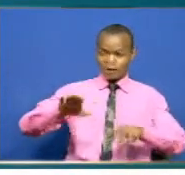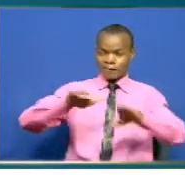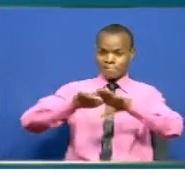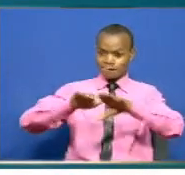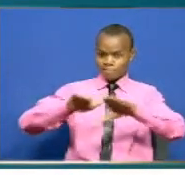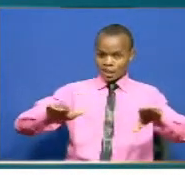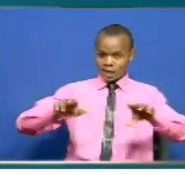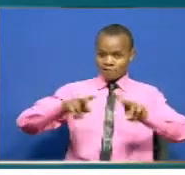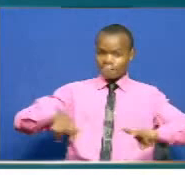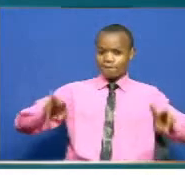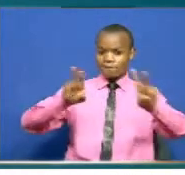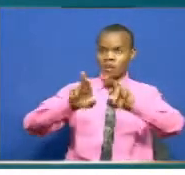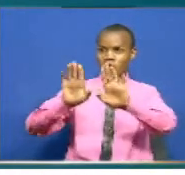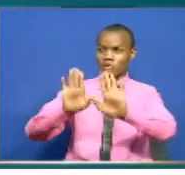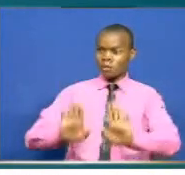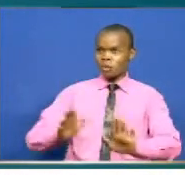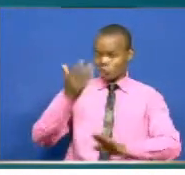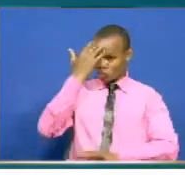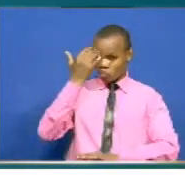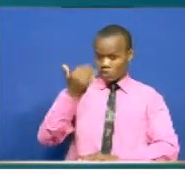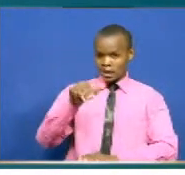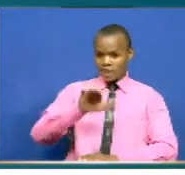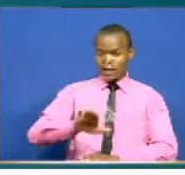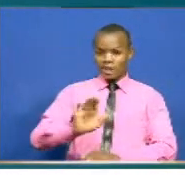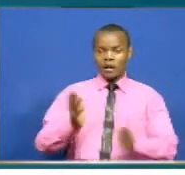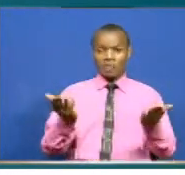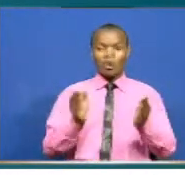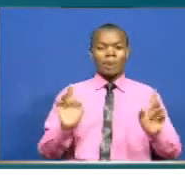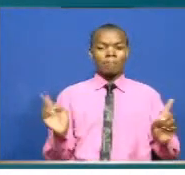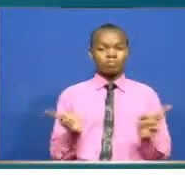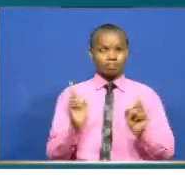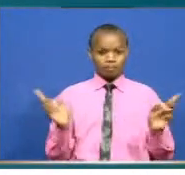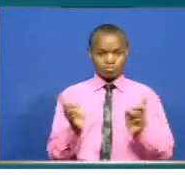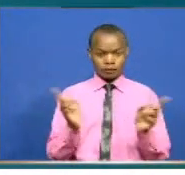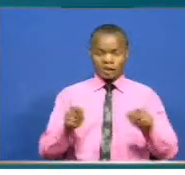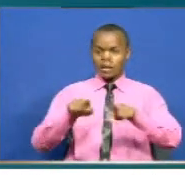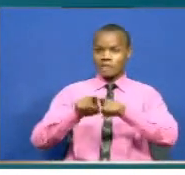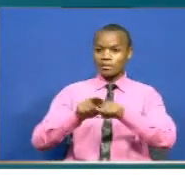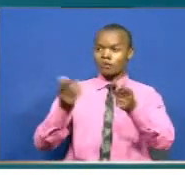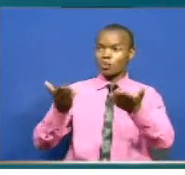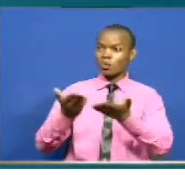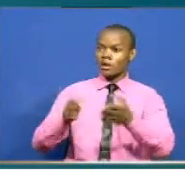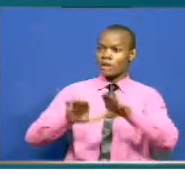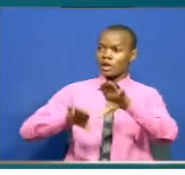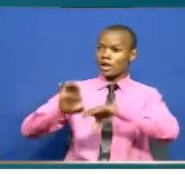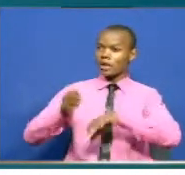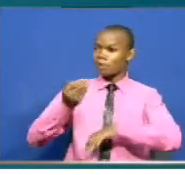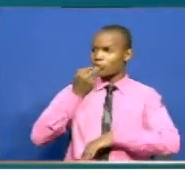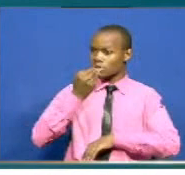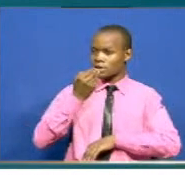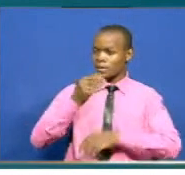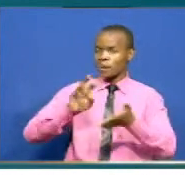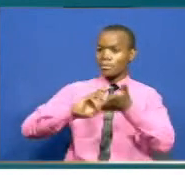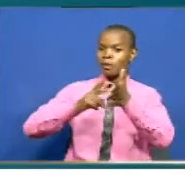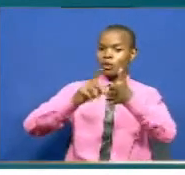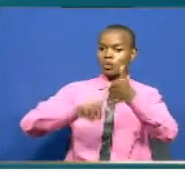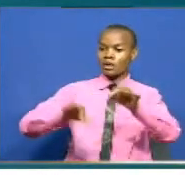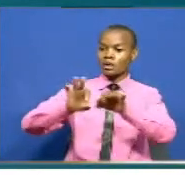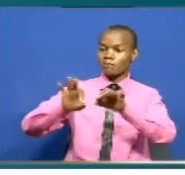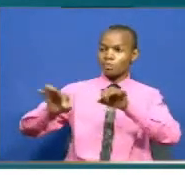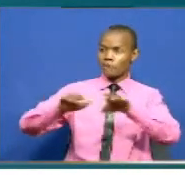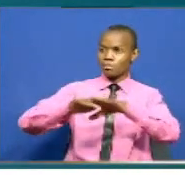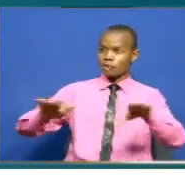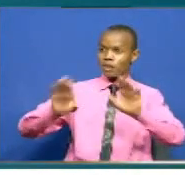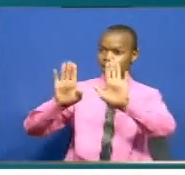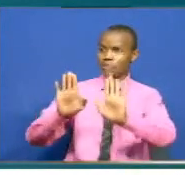important, simply because that's our grazing place. That is where, you know, our animals graze. Mm-hmm. And therefore, those kilometers are quite critically